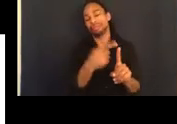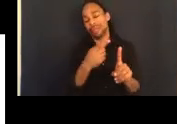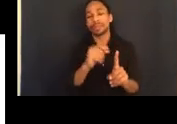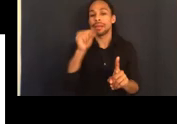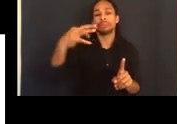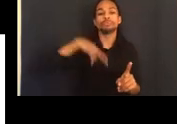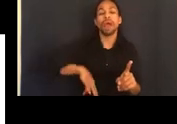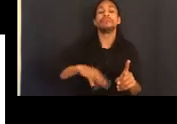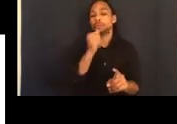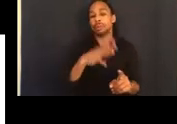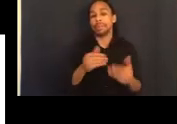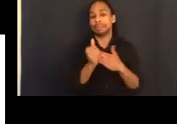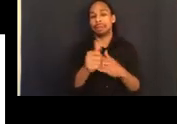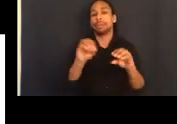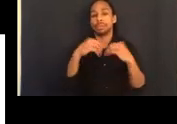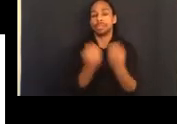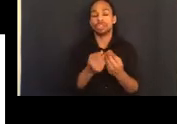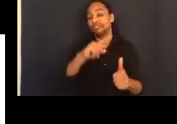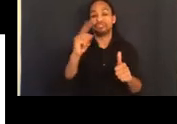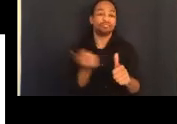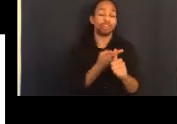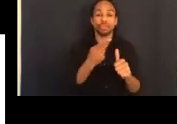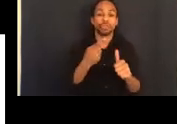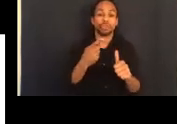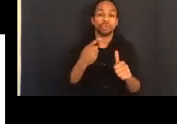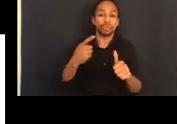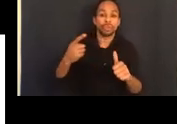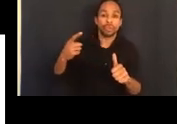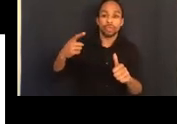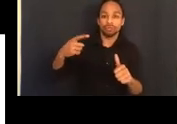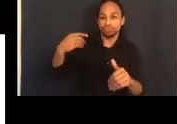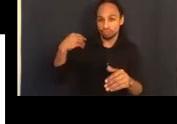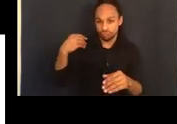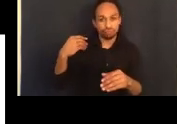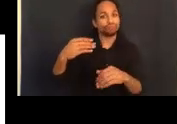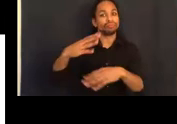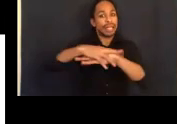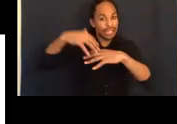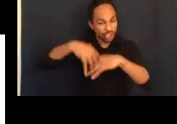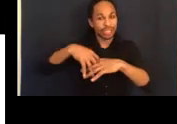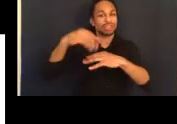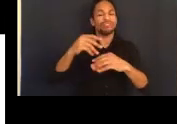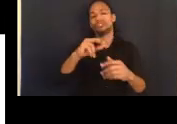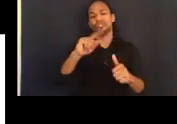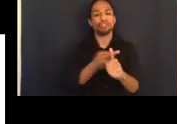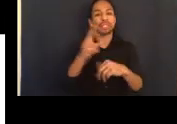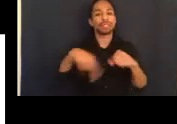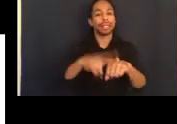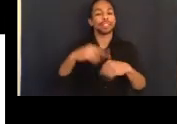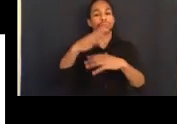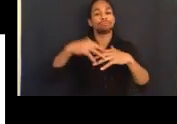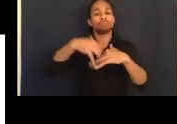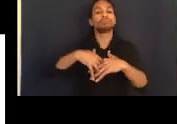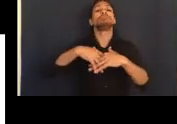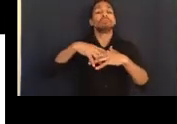first Indigenous women-founded organization that we're talking about. We